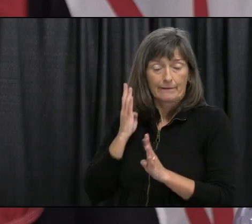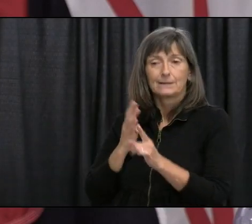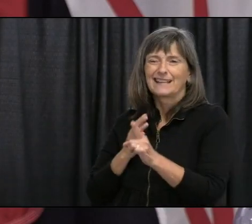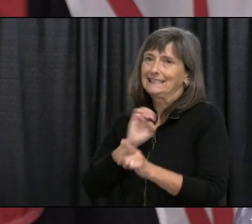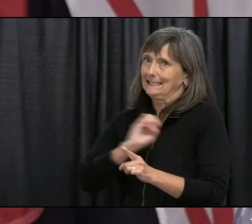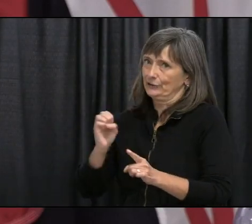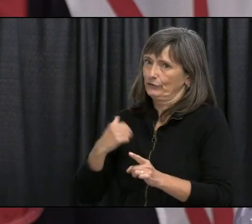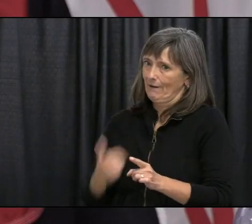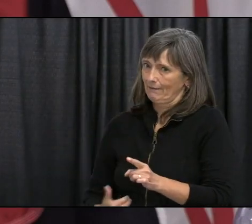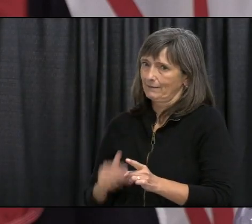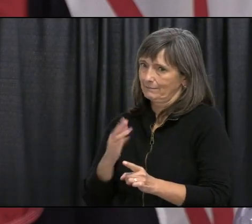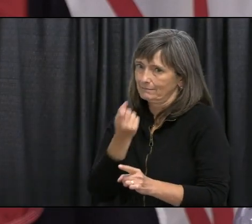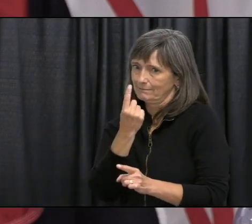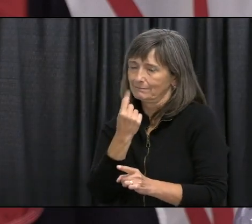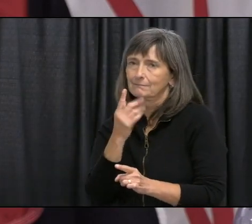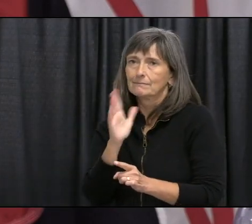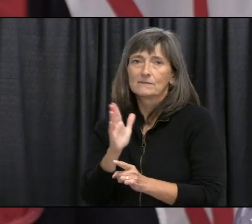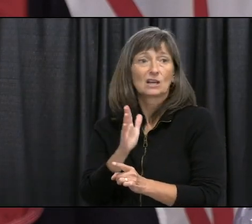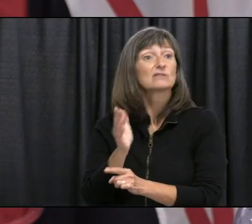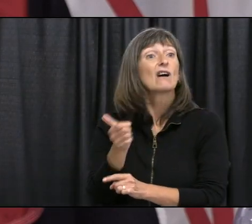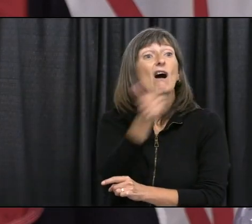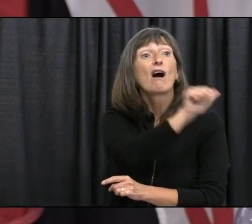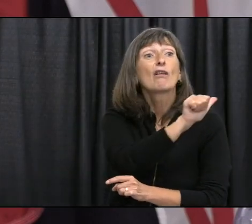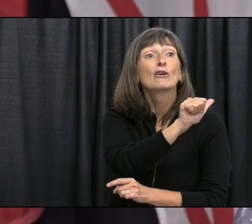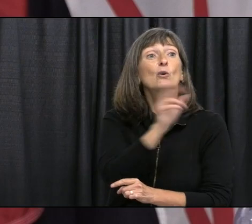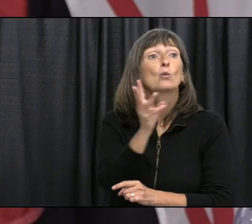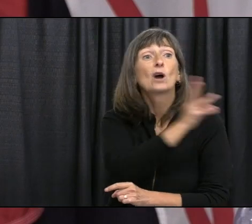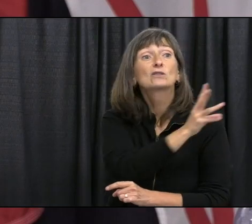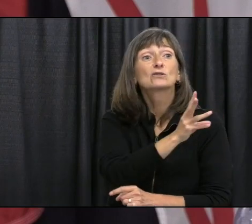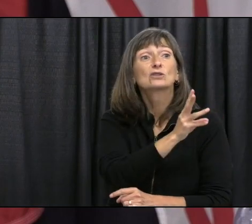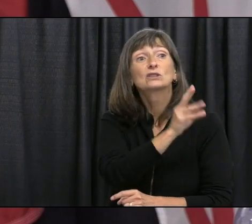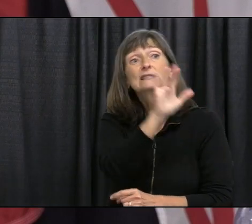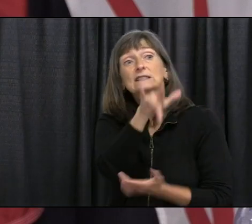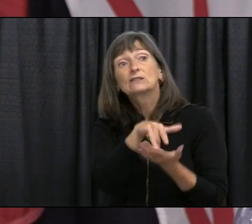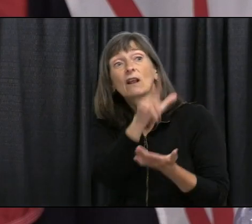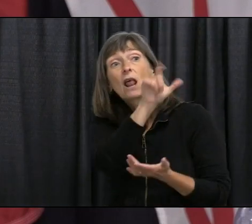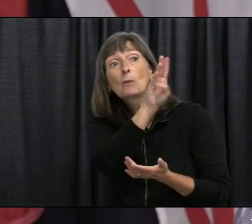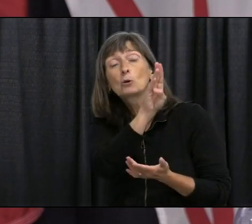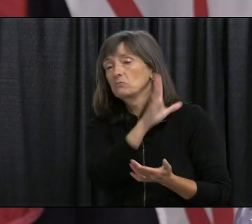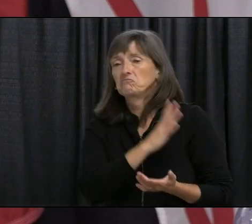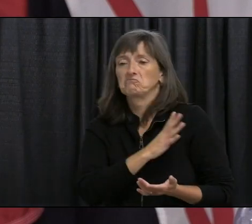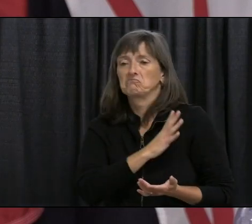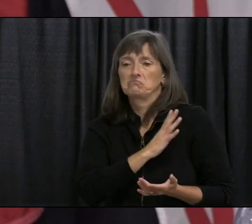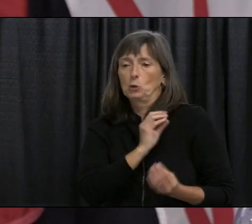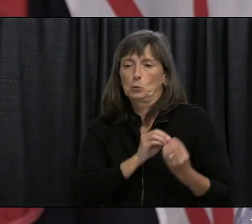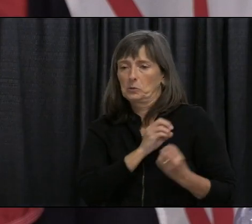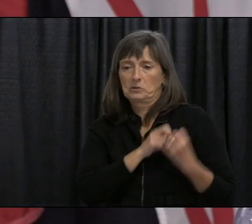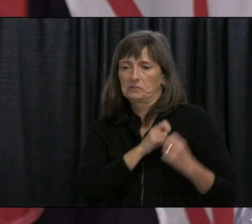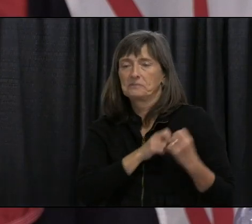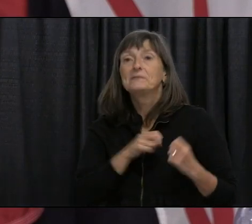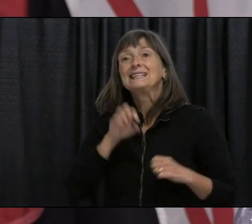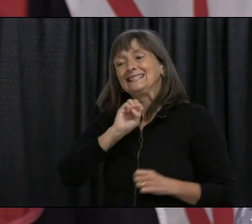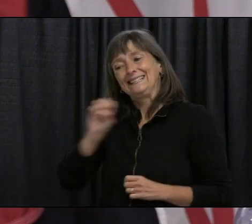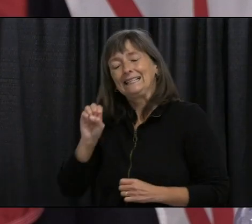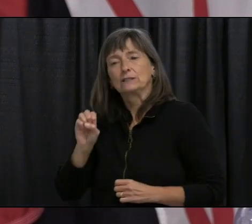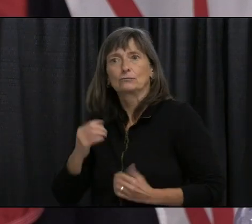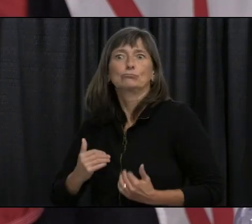Eastern Health because there hasn't been issues in Western, Central or Labrador Grenfell. But in Eastern